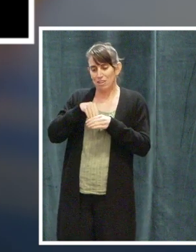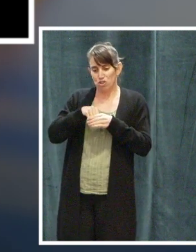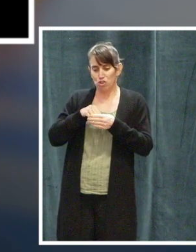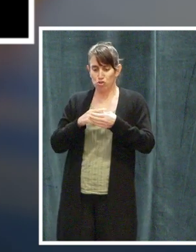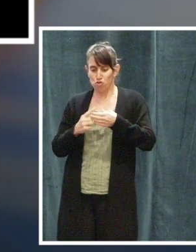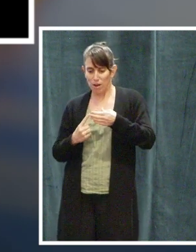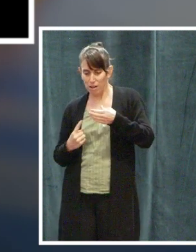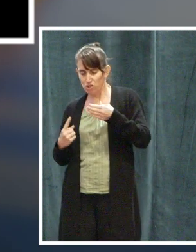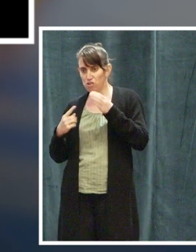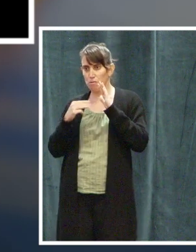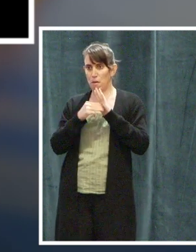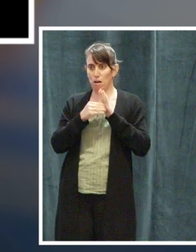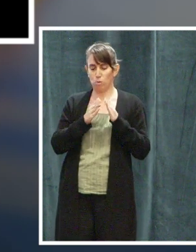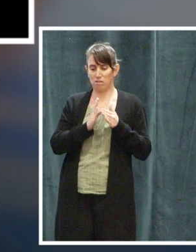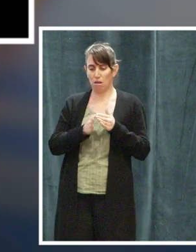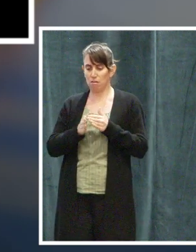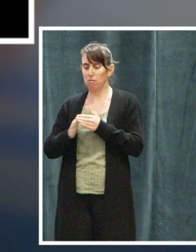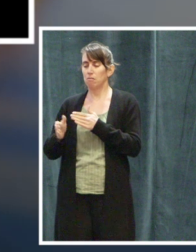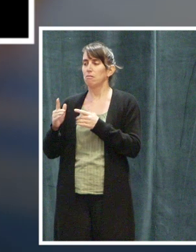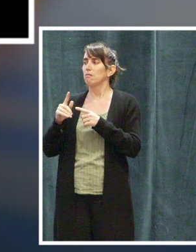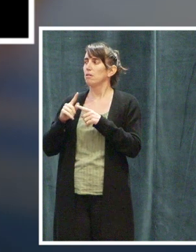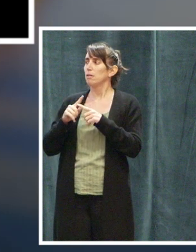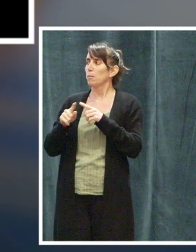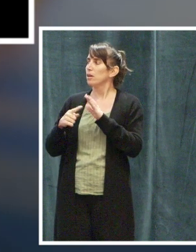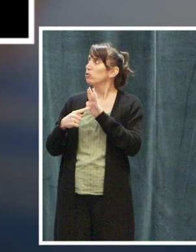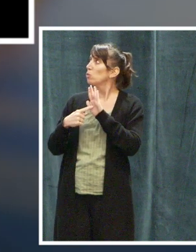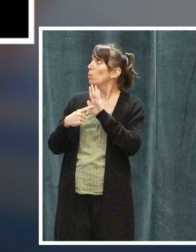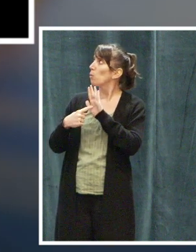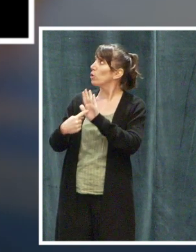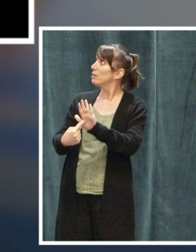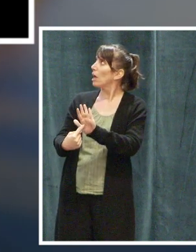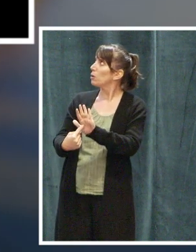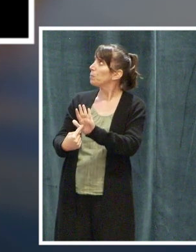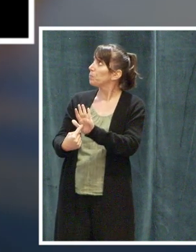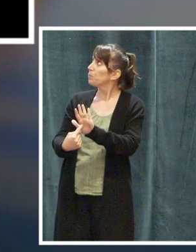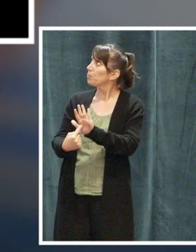was done. But just to point out,